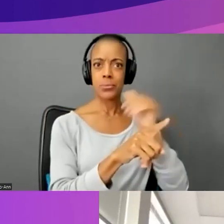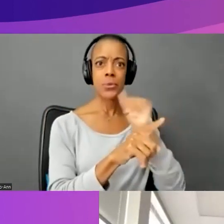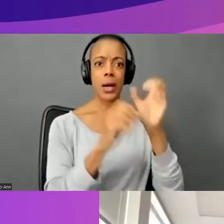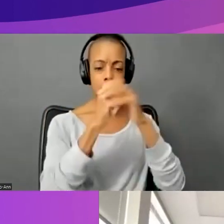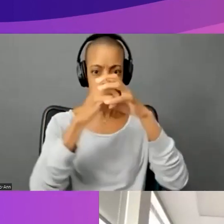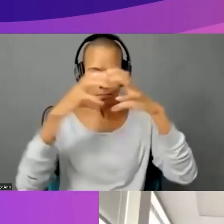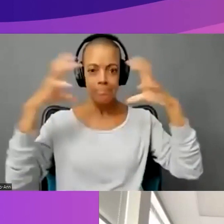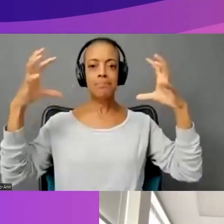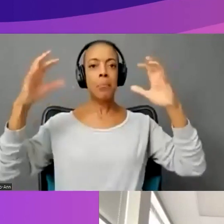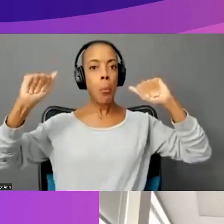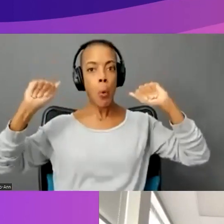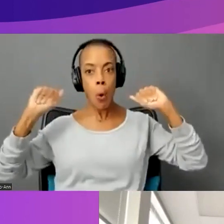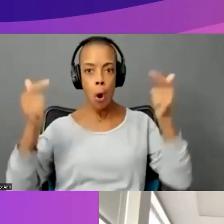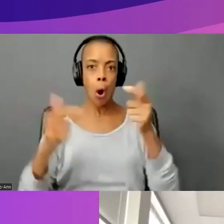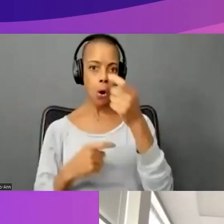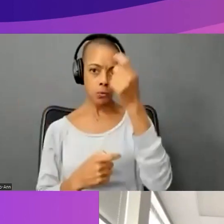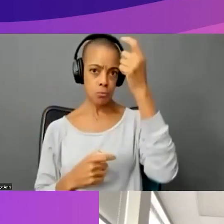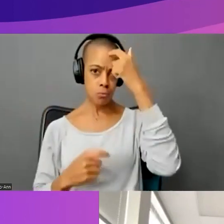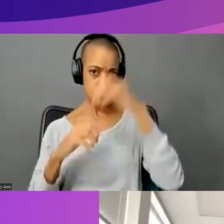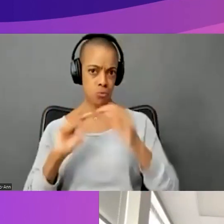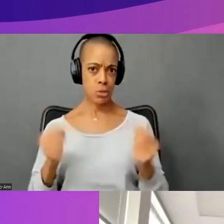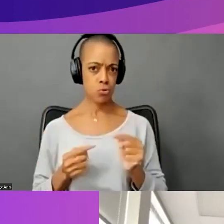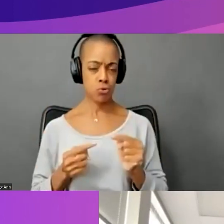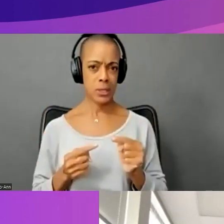of all brain injuries.